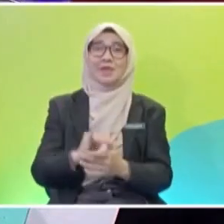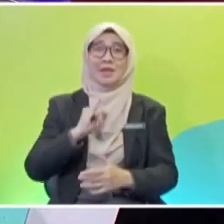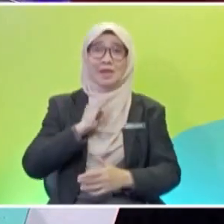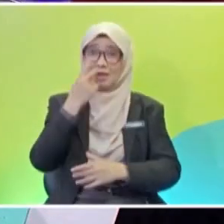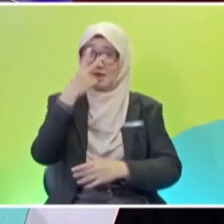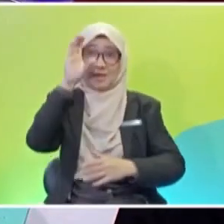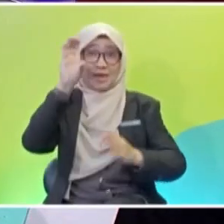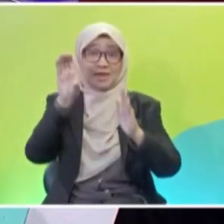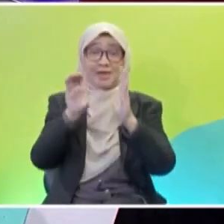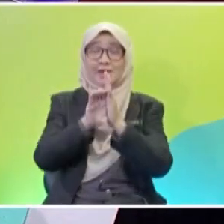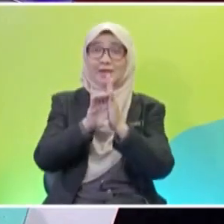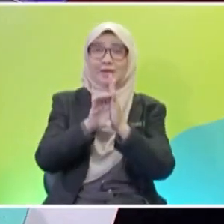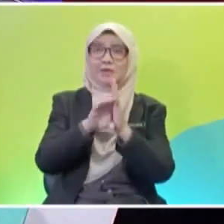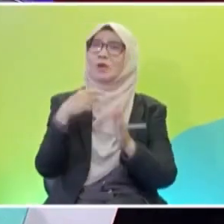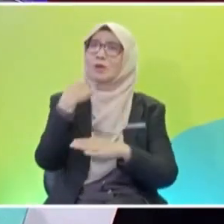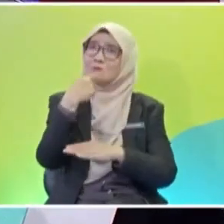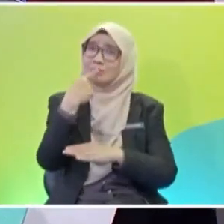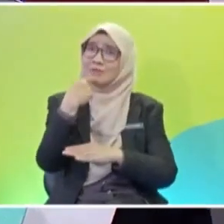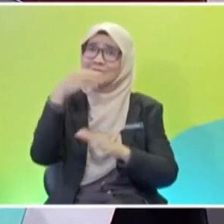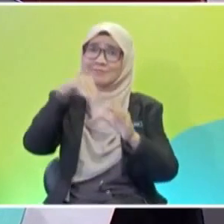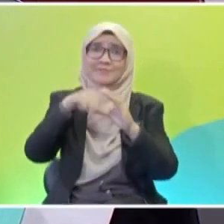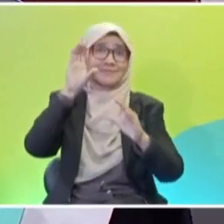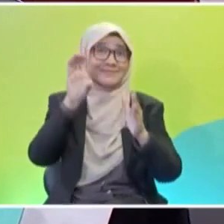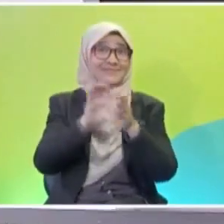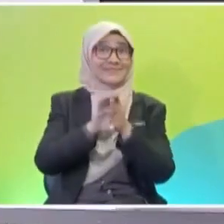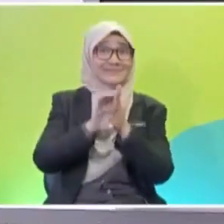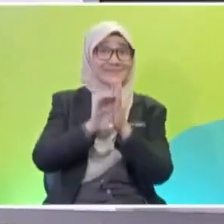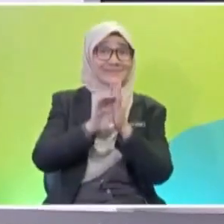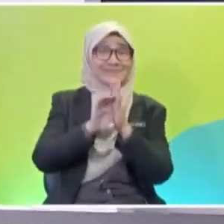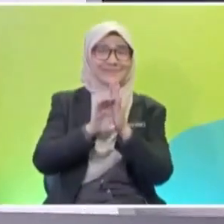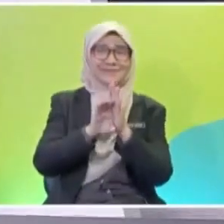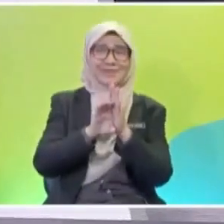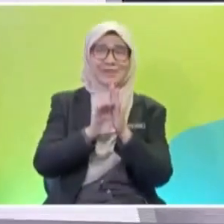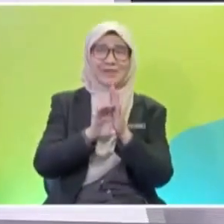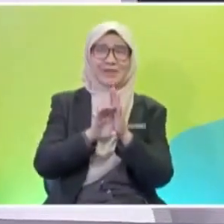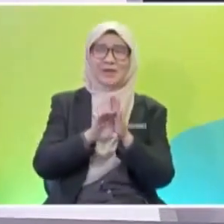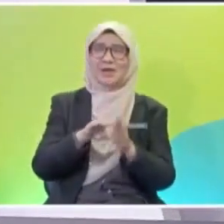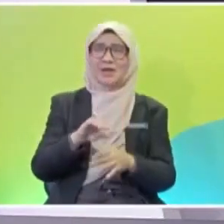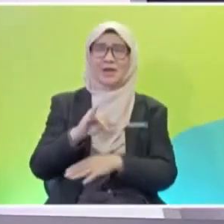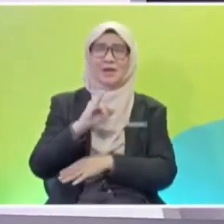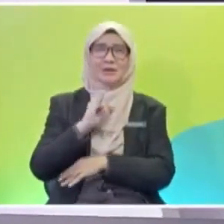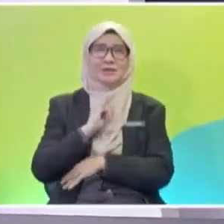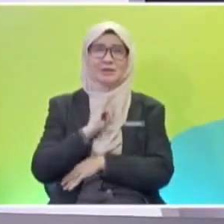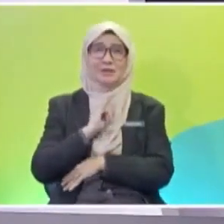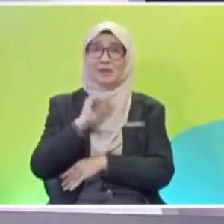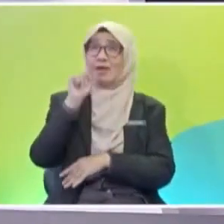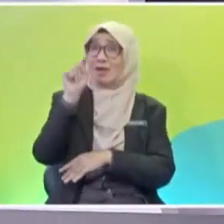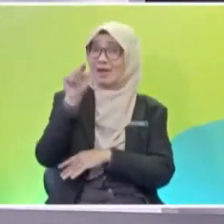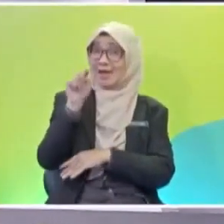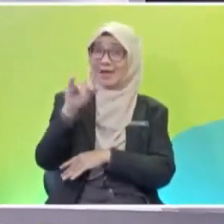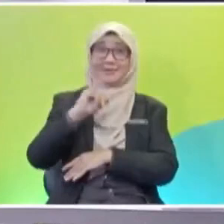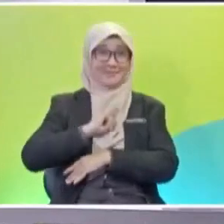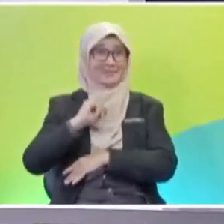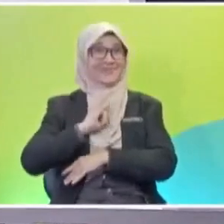Oh, really? Mm-hmm. Who do you think that person is? Not quite sure. I can't really tell. That's me, actually. That's